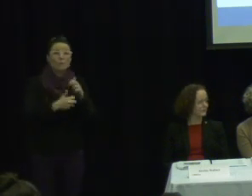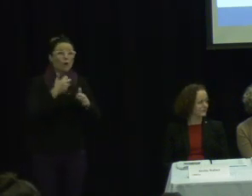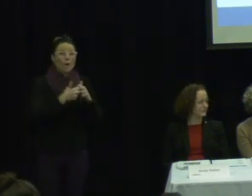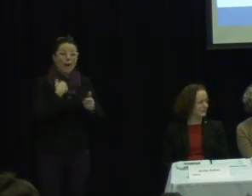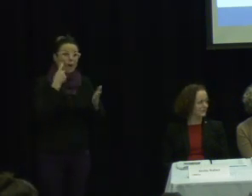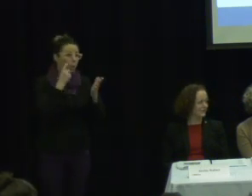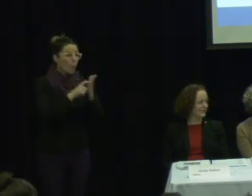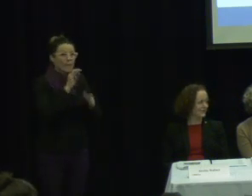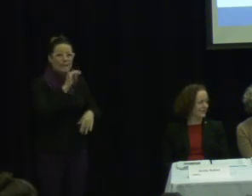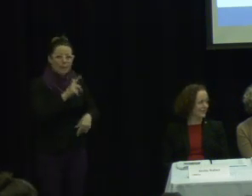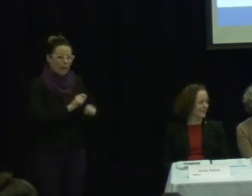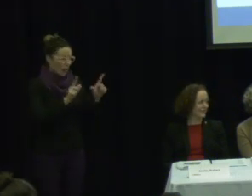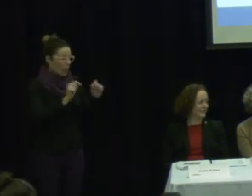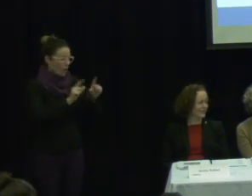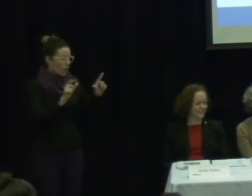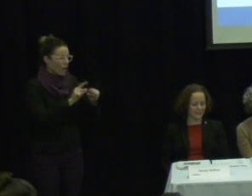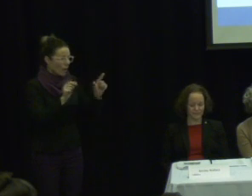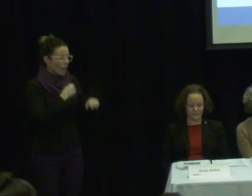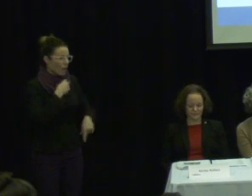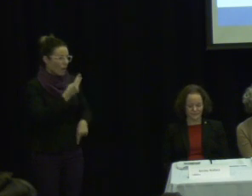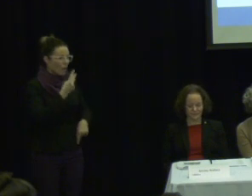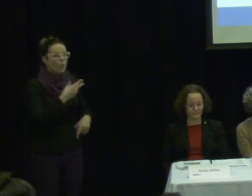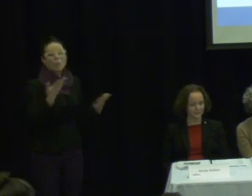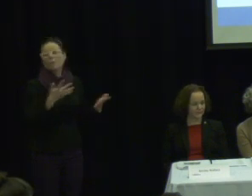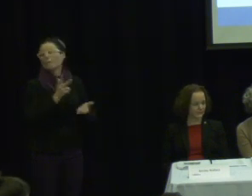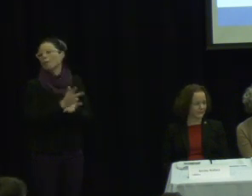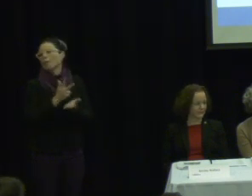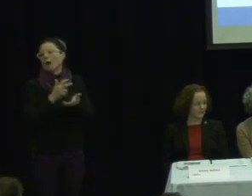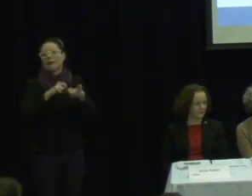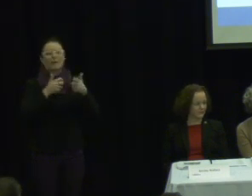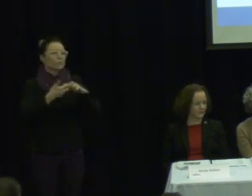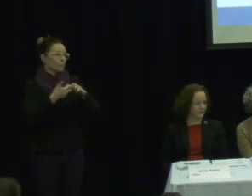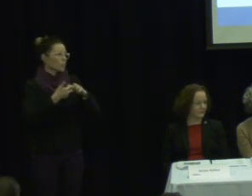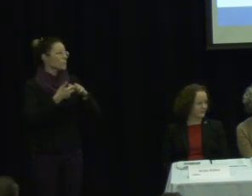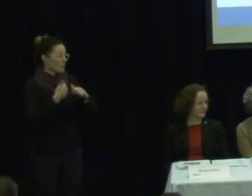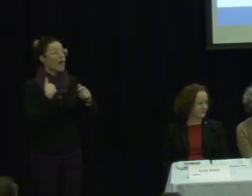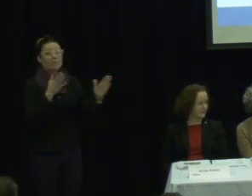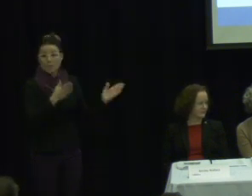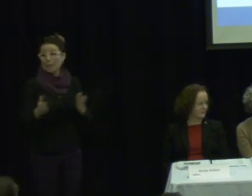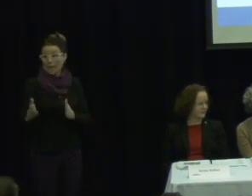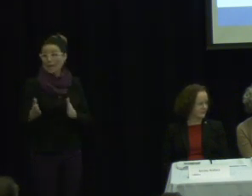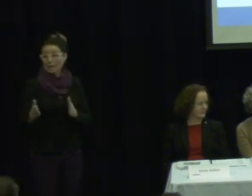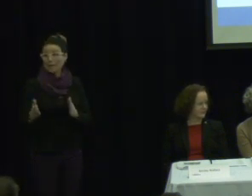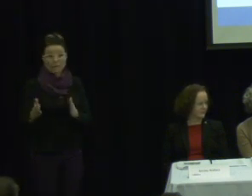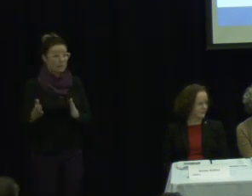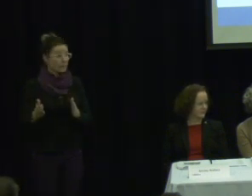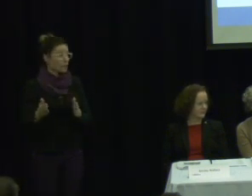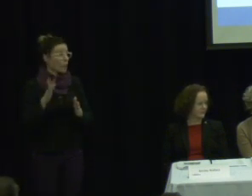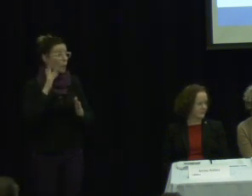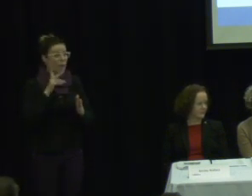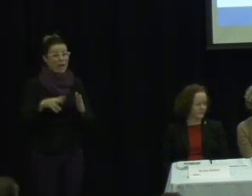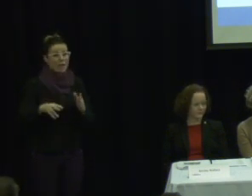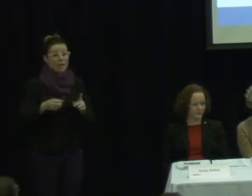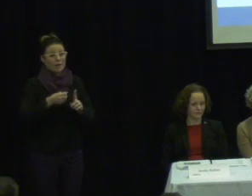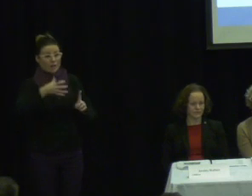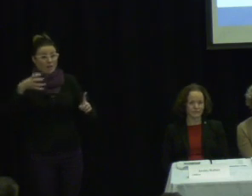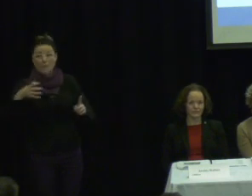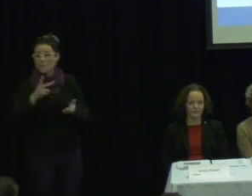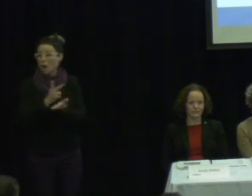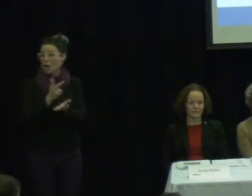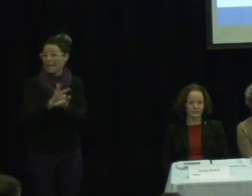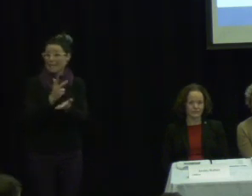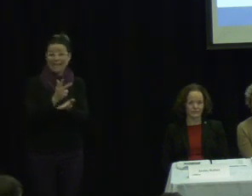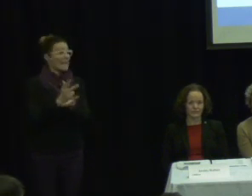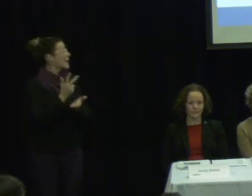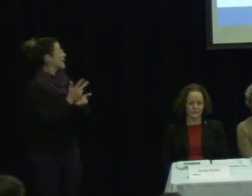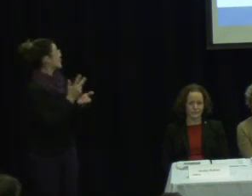right? And so the good news is our plan, we have an extensive plan for parking at the end of this. And even during the construction phase, we don't